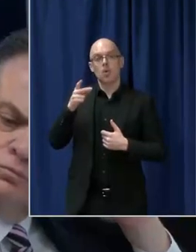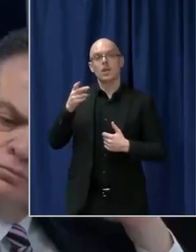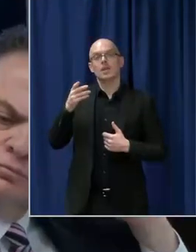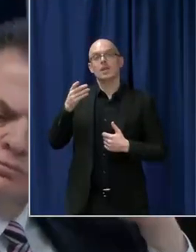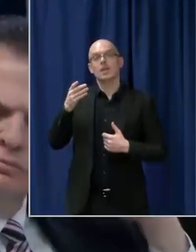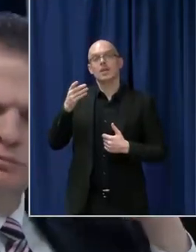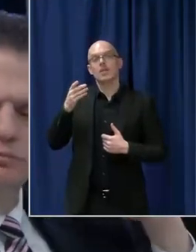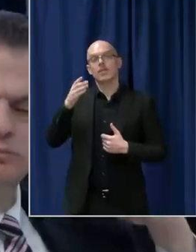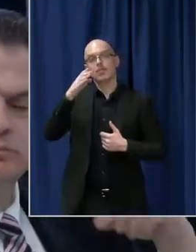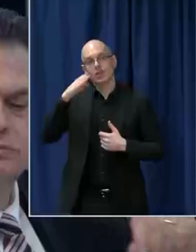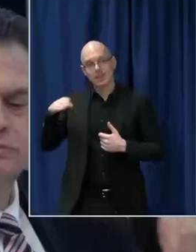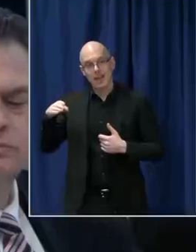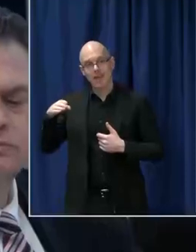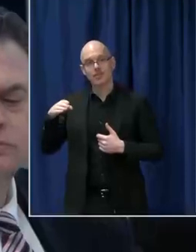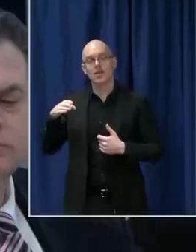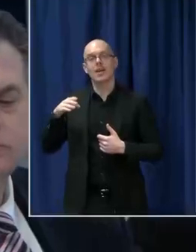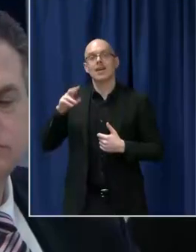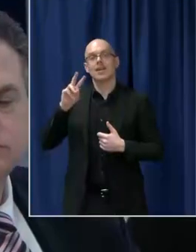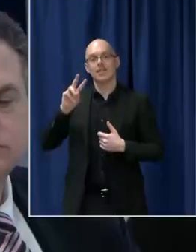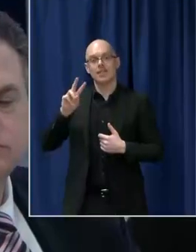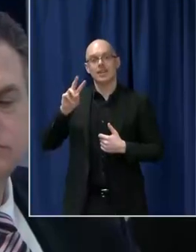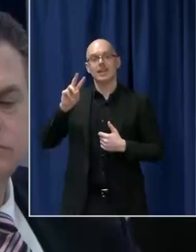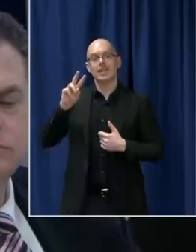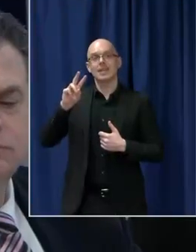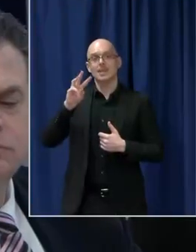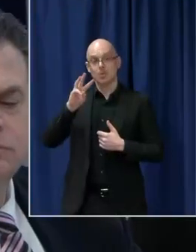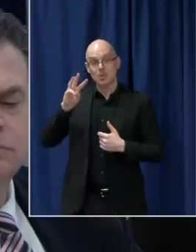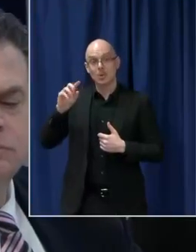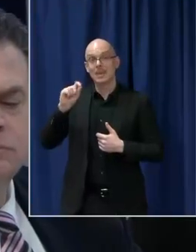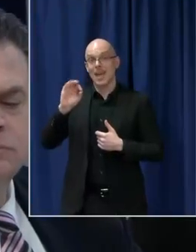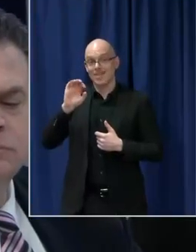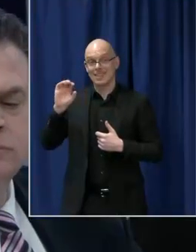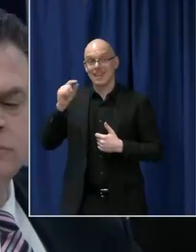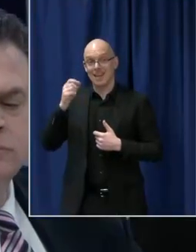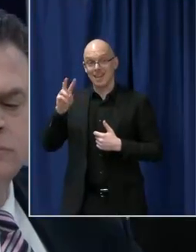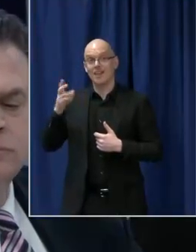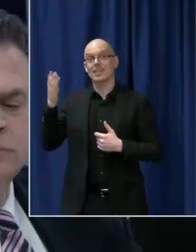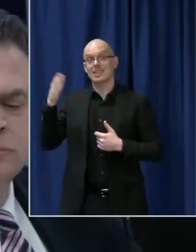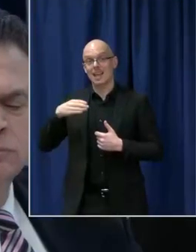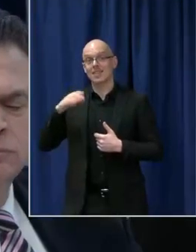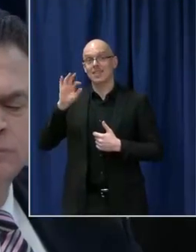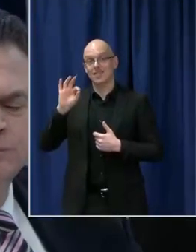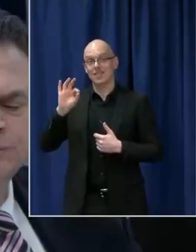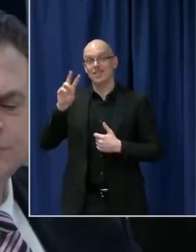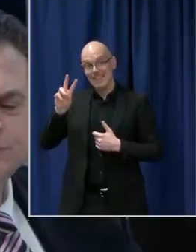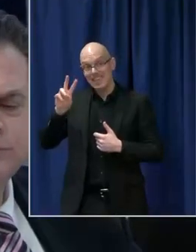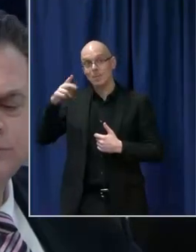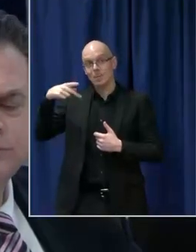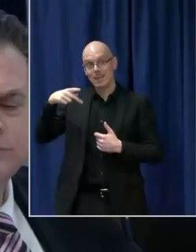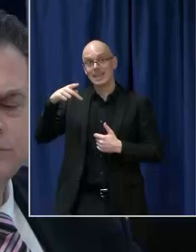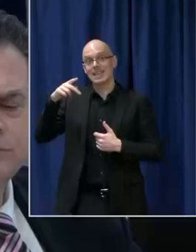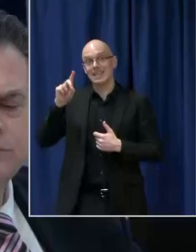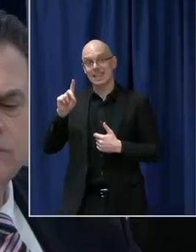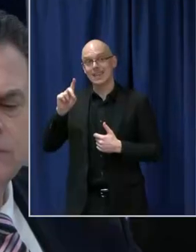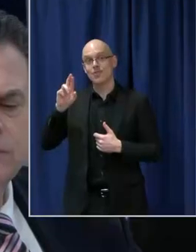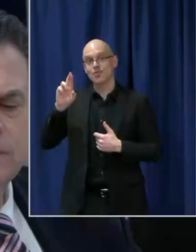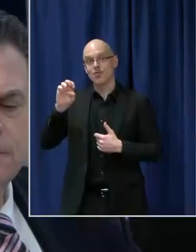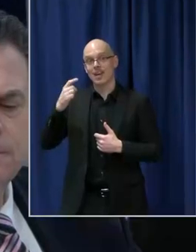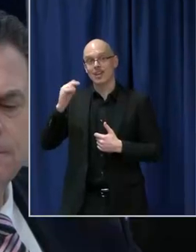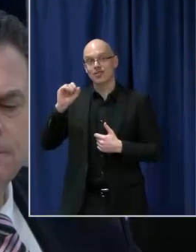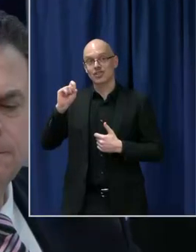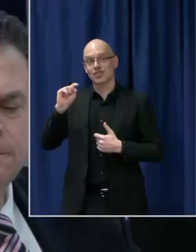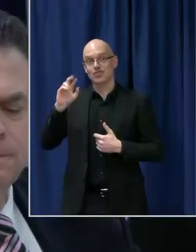https://www.fcc.gov/VPD registry. Encourage industry participants to investigate and resolve complaints,